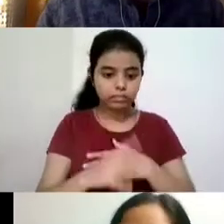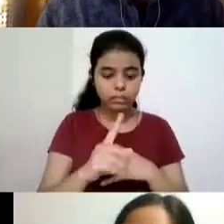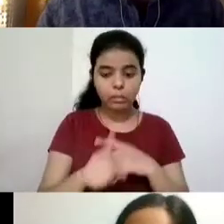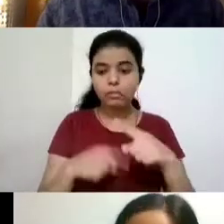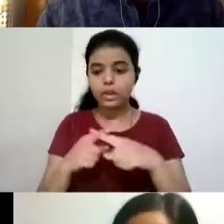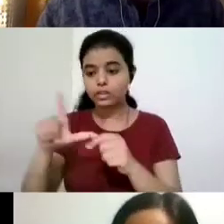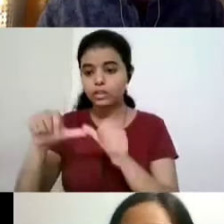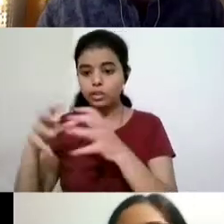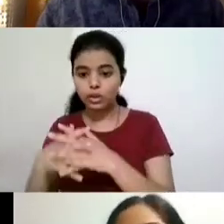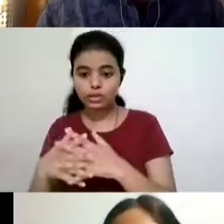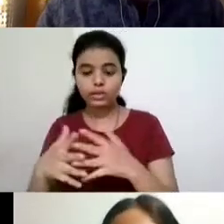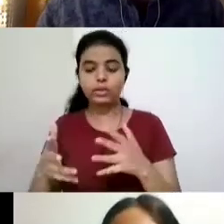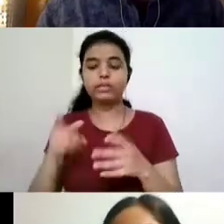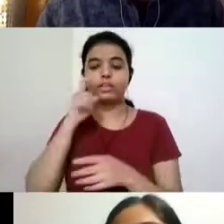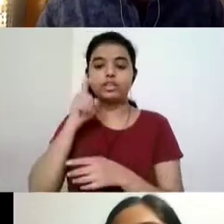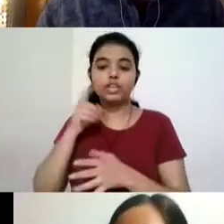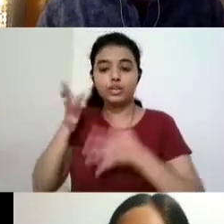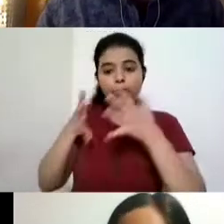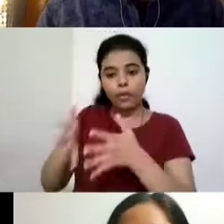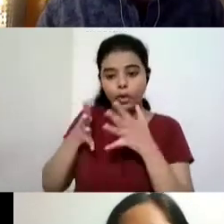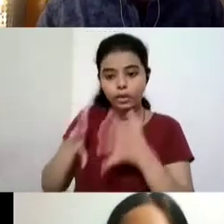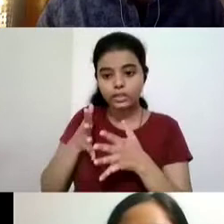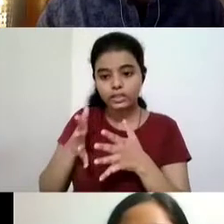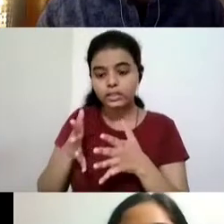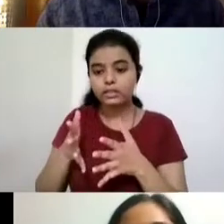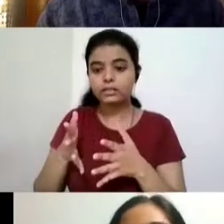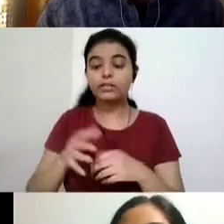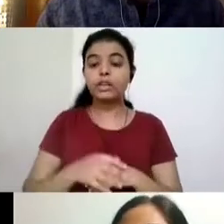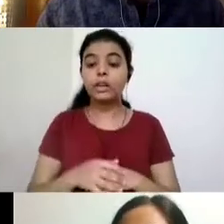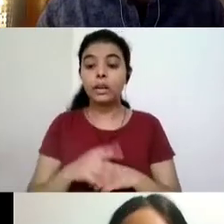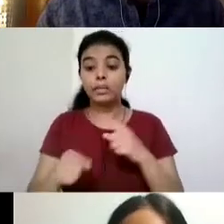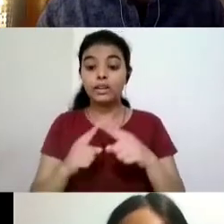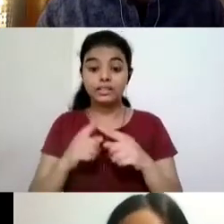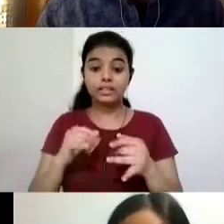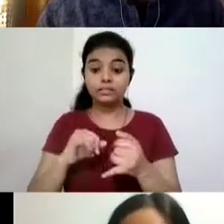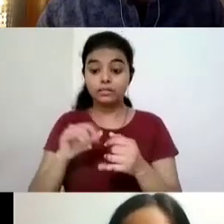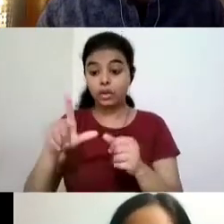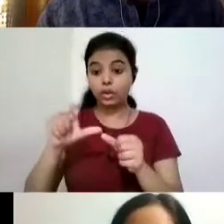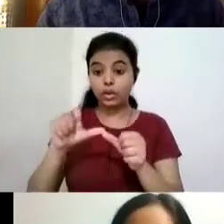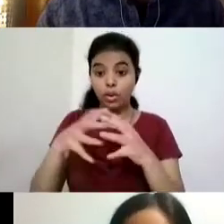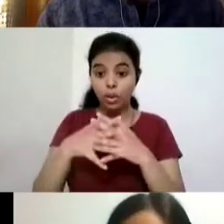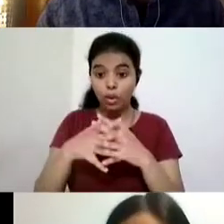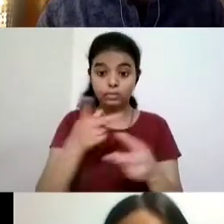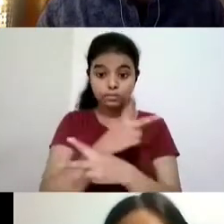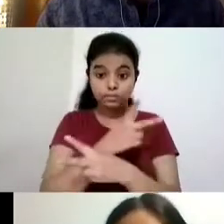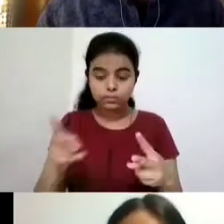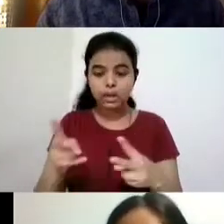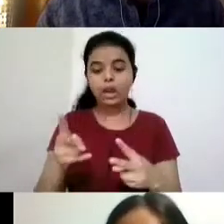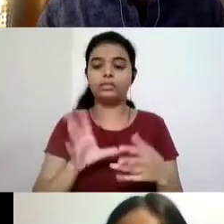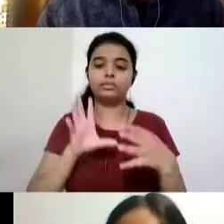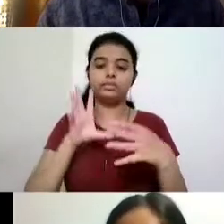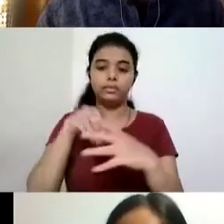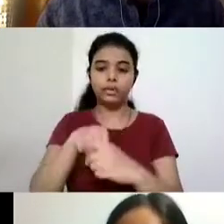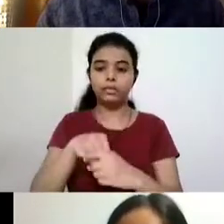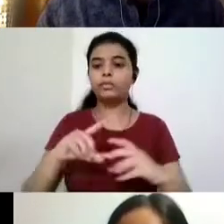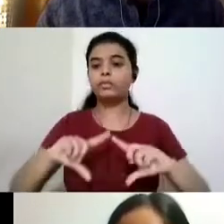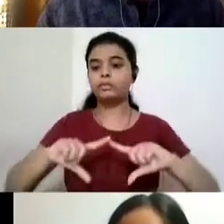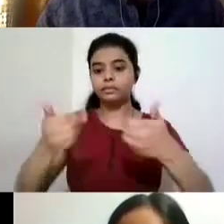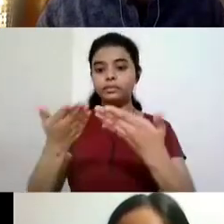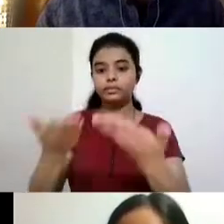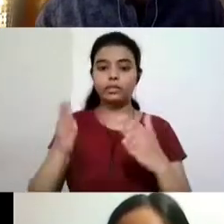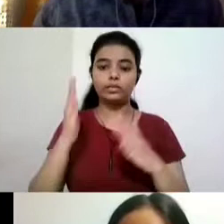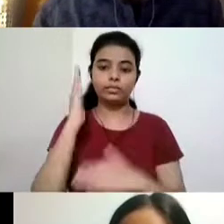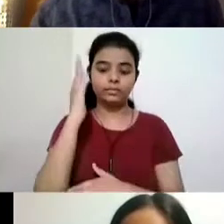law, sexual violence, as well as the sociology of law. And I will now pass on the mic to you, sir, and ask you to start the session.